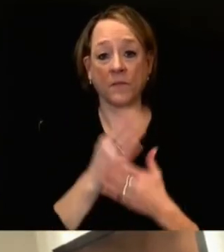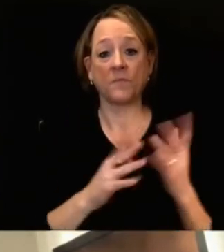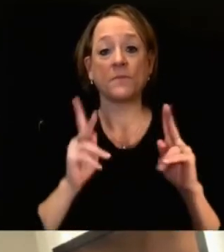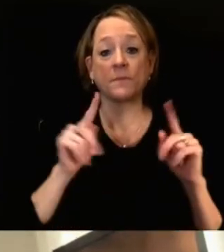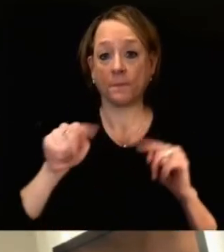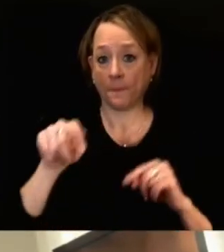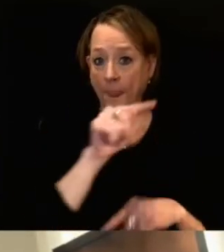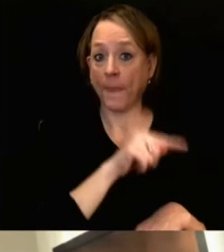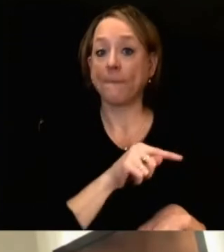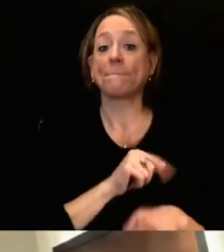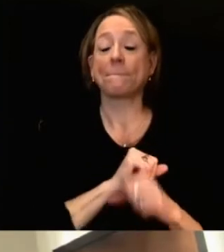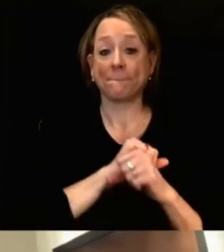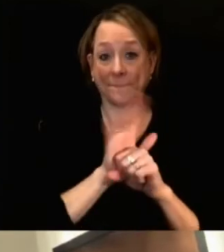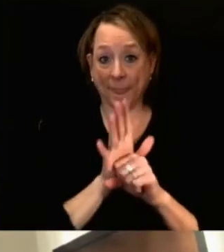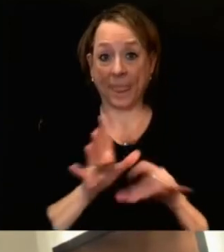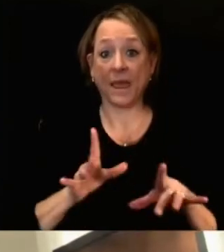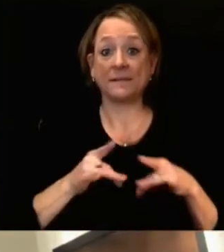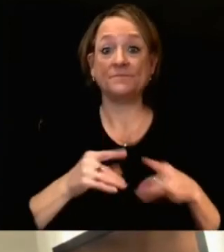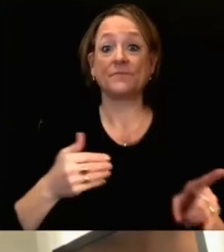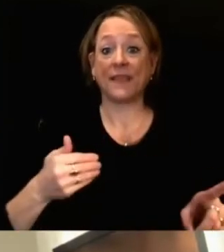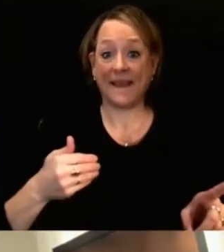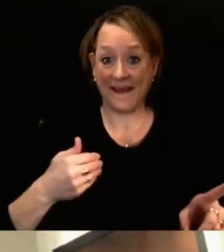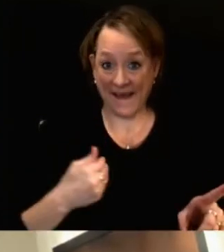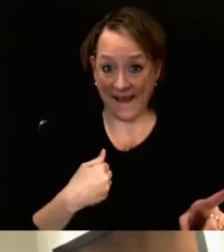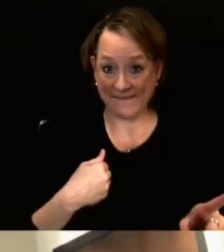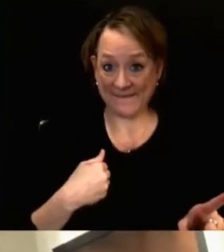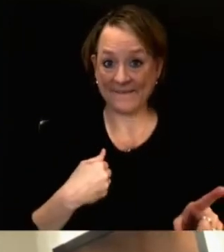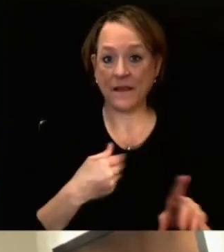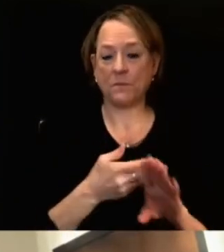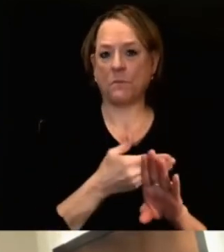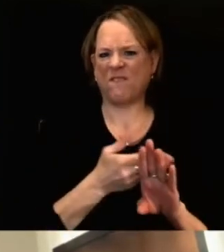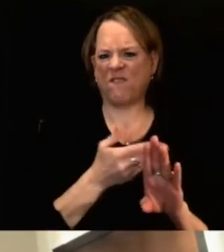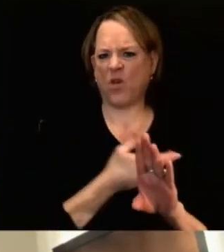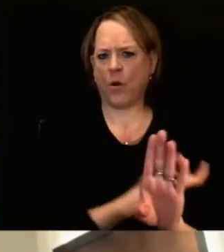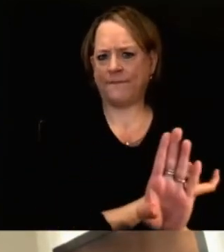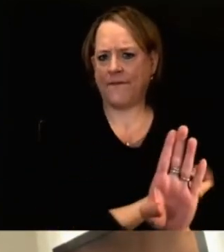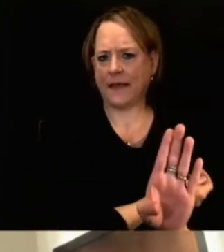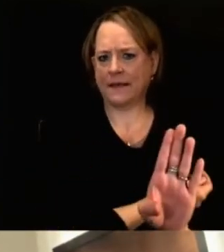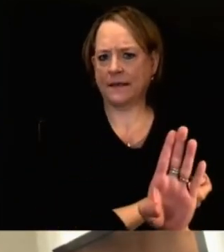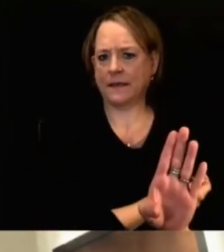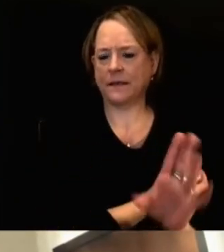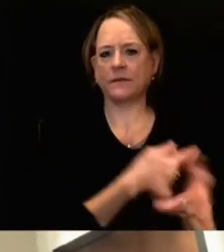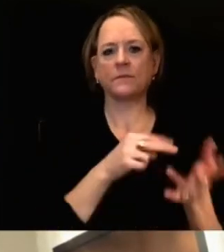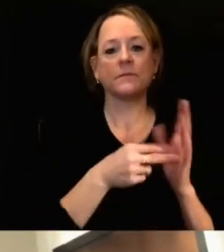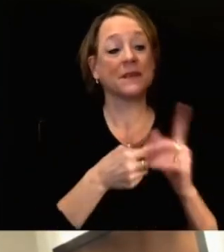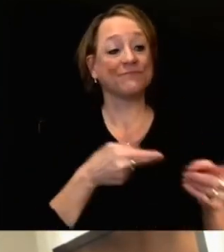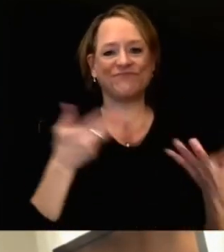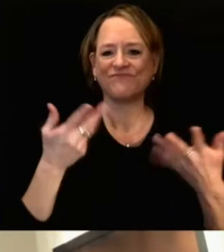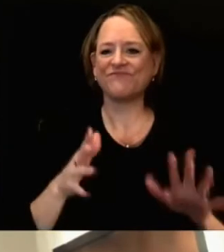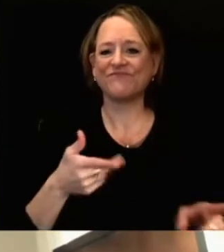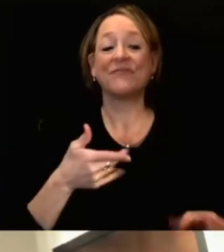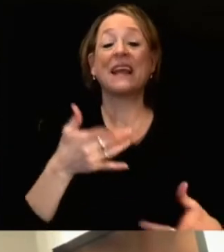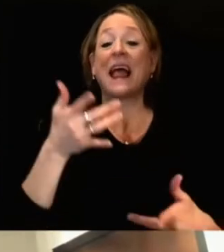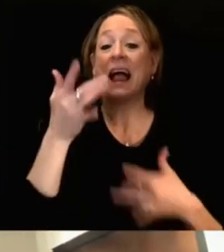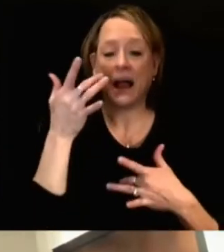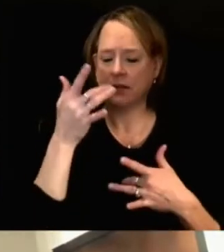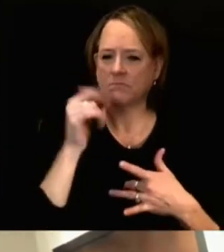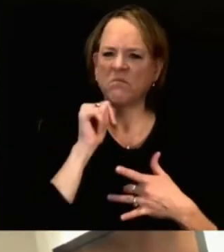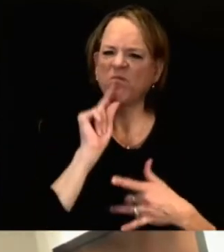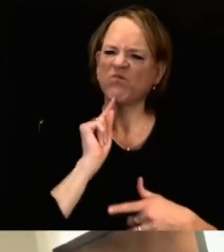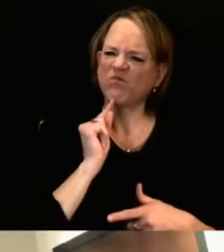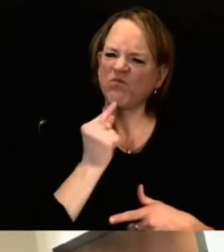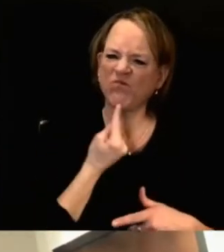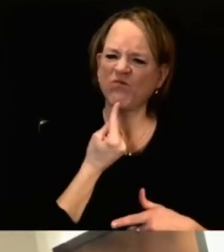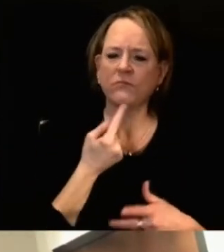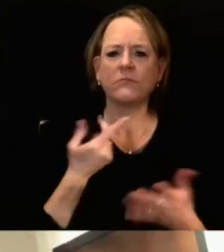is the power of the vaccines, even if they don't prevent all infections. And it continues to be true that the majority of people, the very